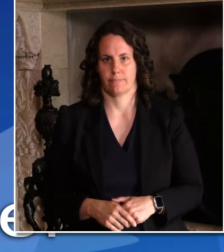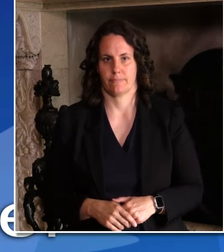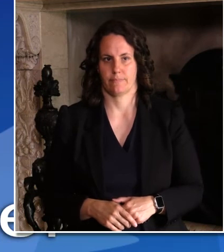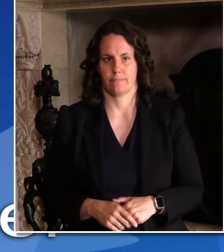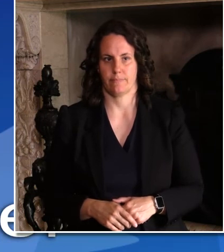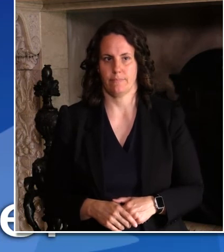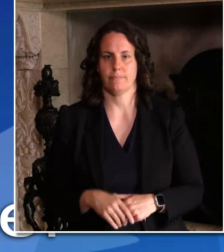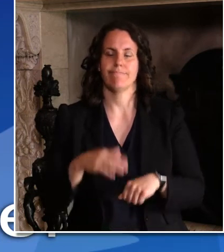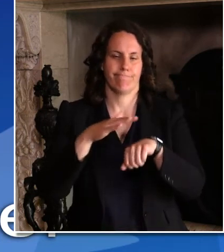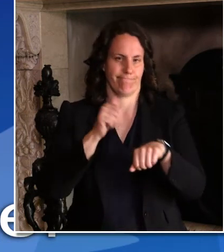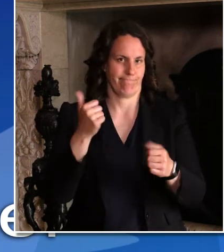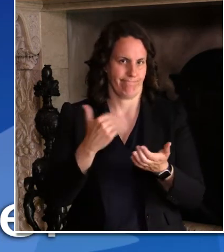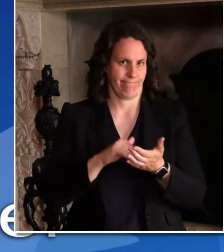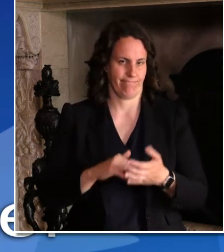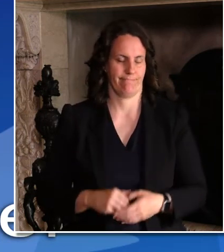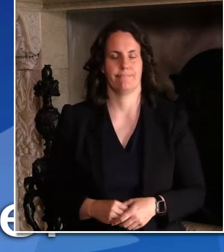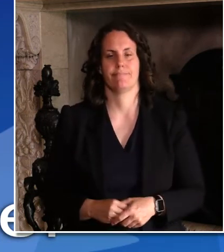WISC.